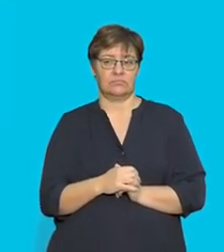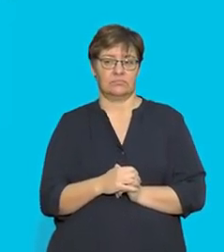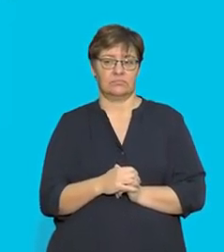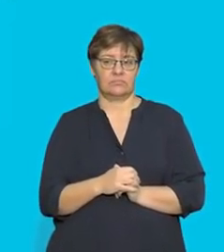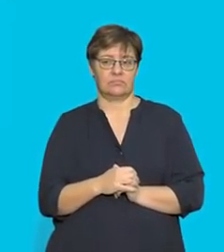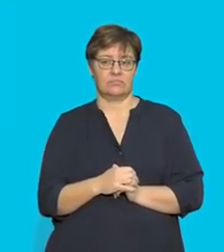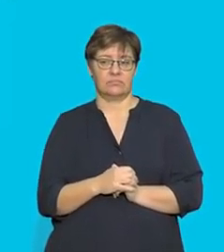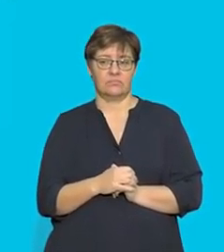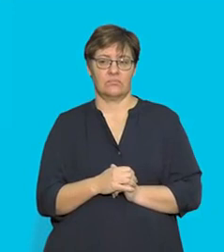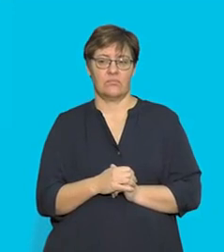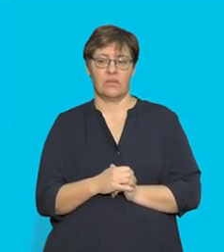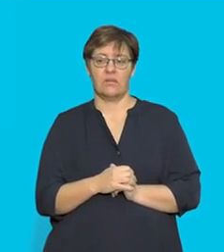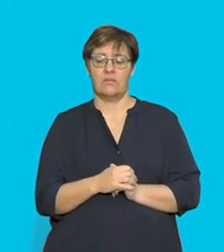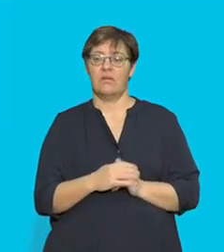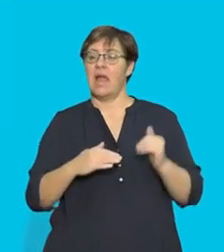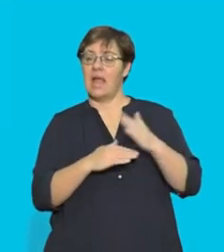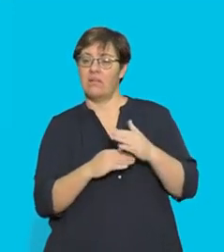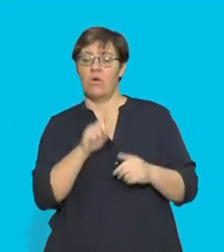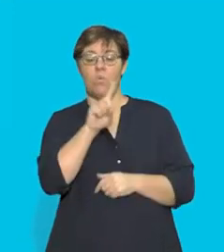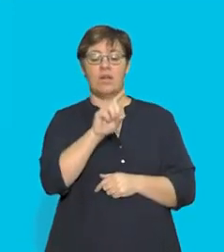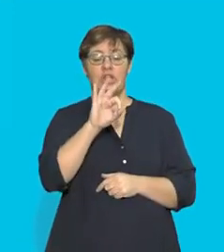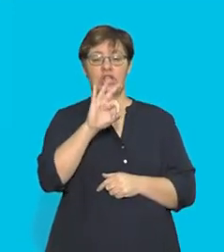And so it gives us an angle of